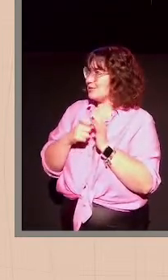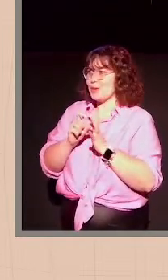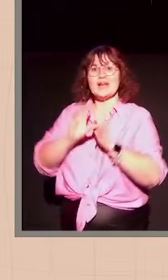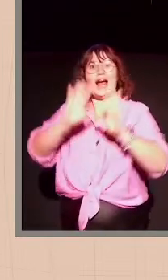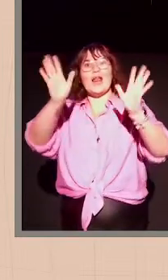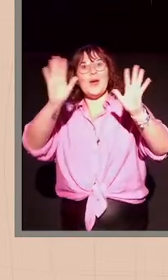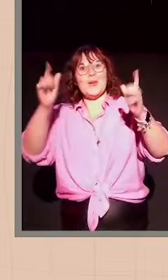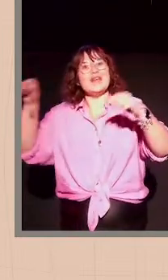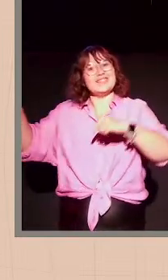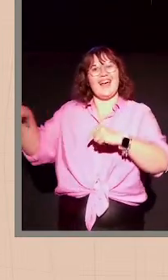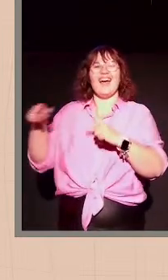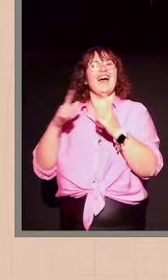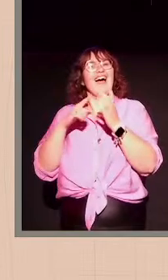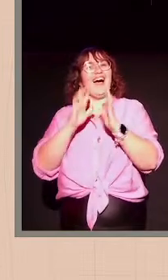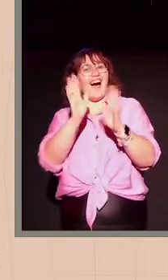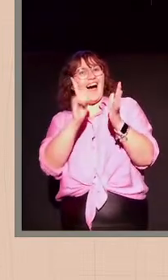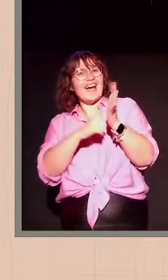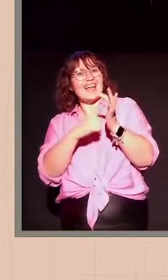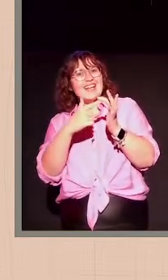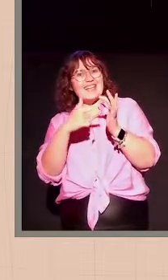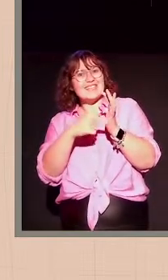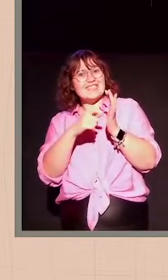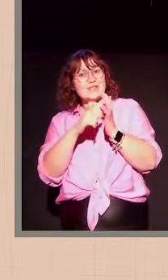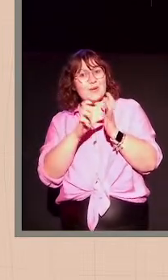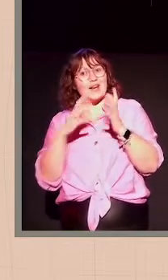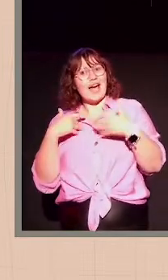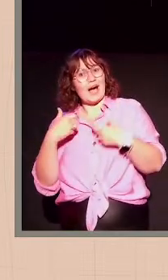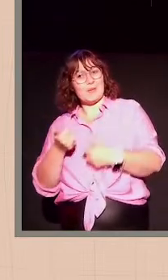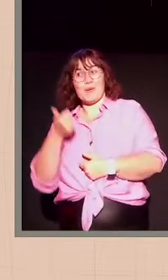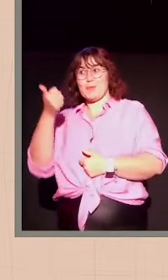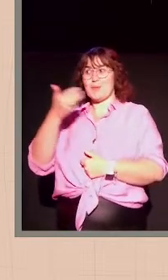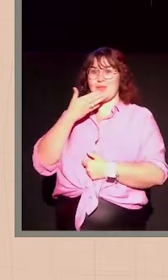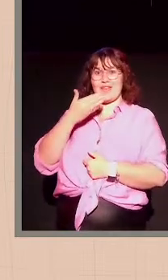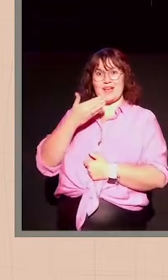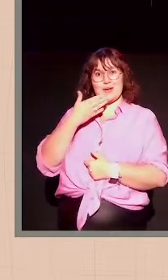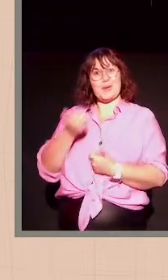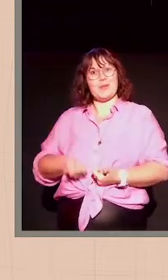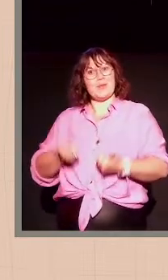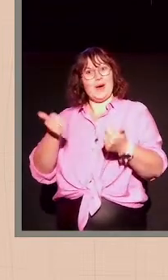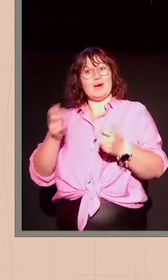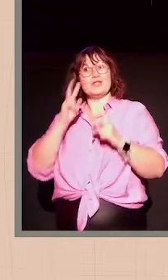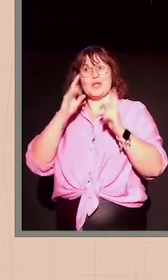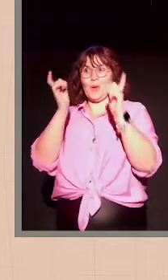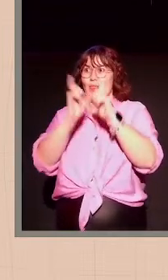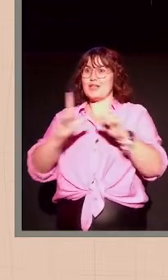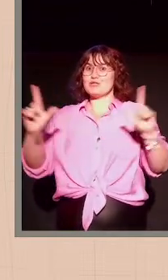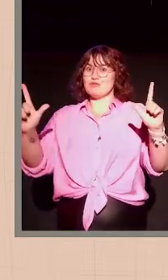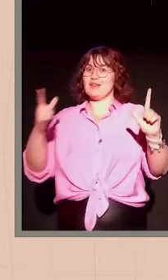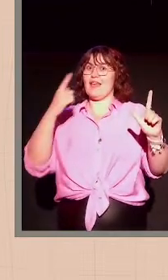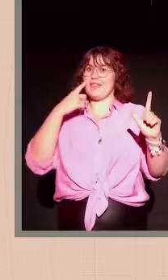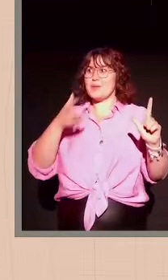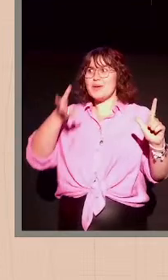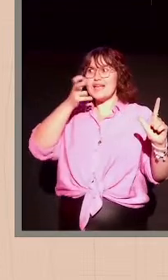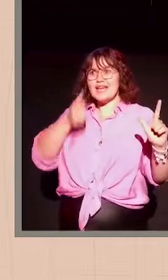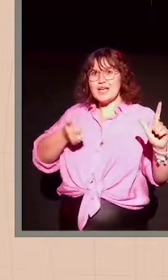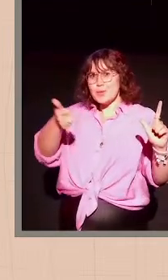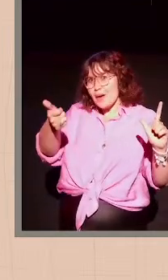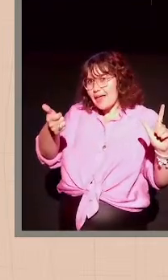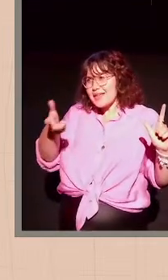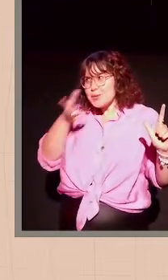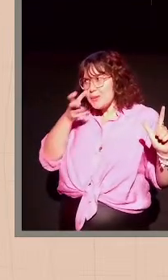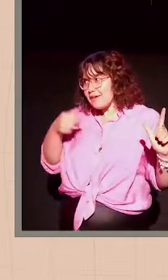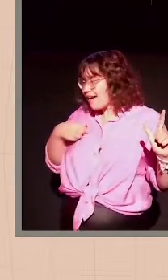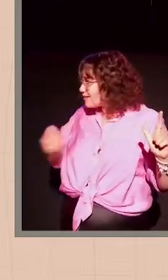Hello. Hi, Lee Todd. How are you? I'm well, thank you. How are you? Oh, very well, thanks. Yes, so you're on the screen, and I think we can hear you. Can you hear me